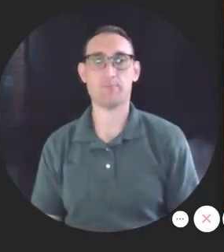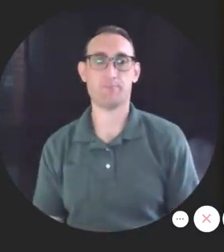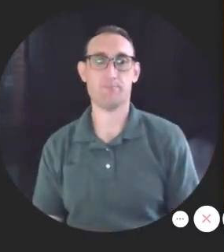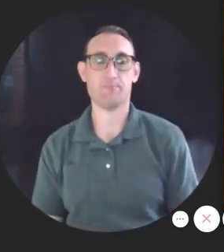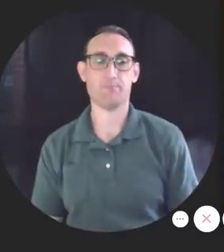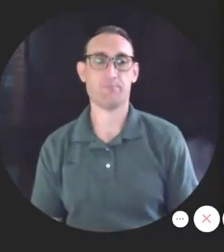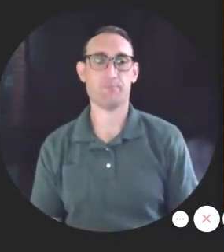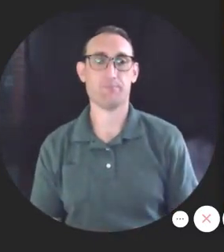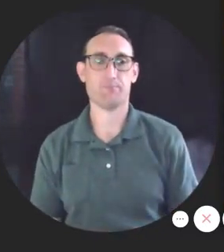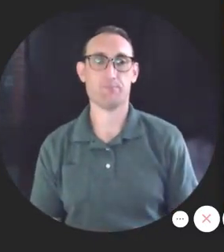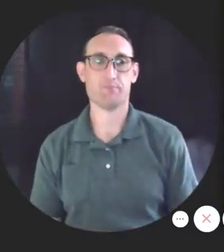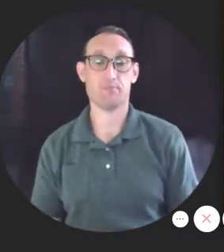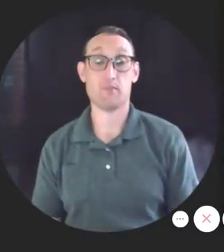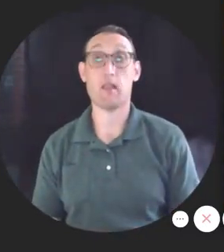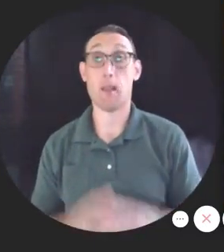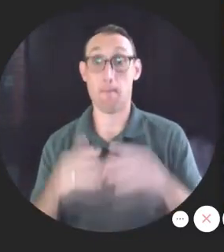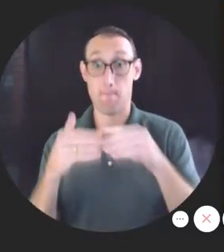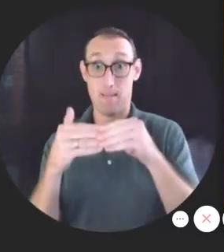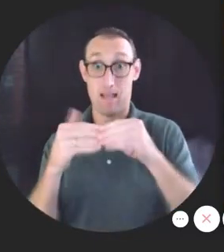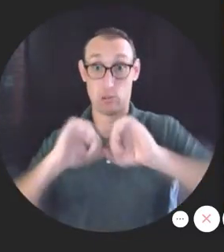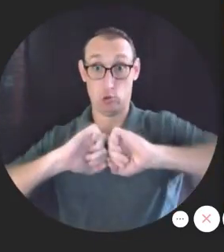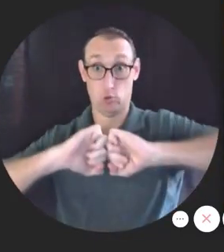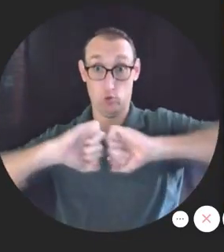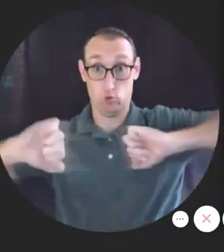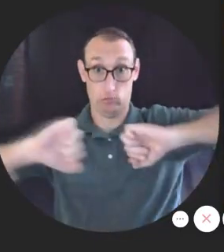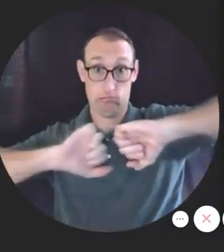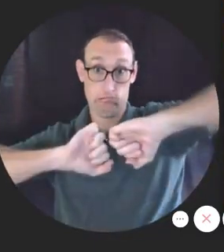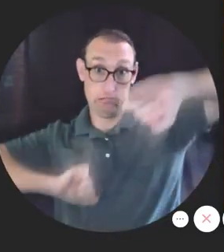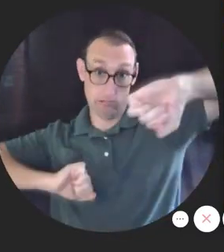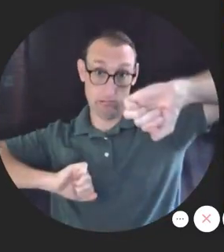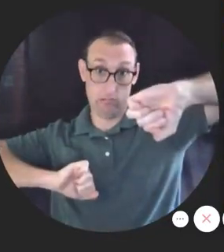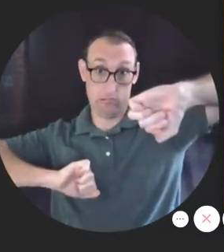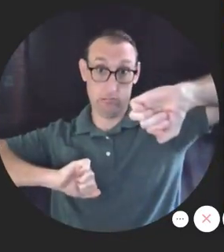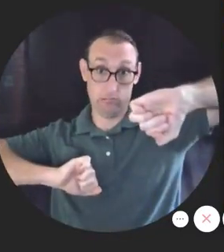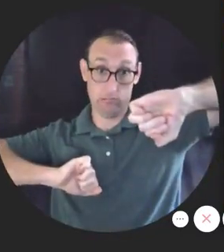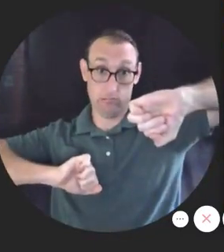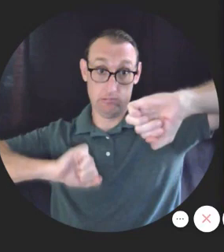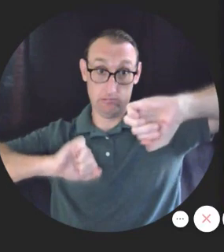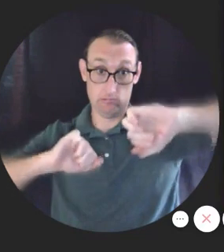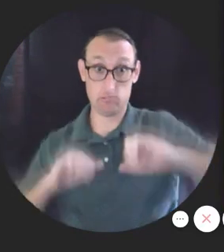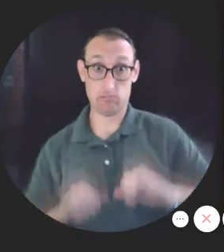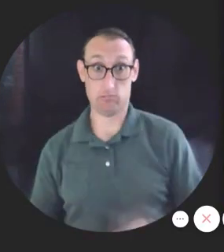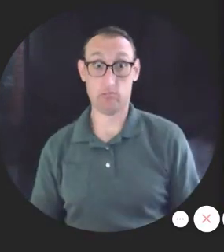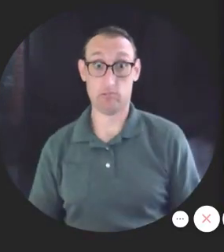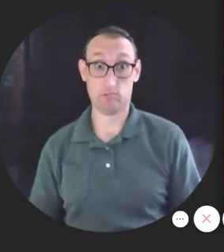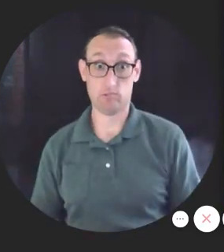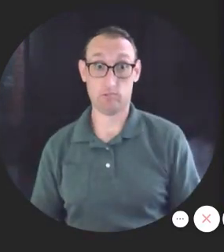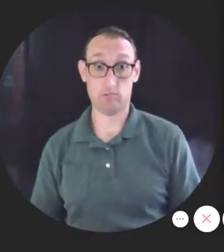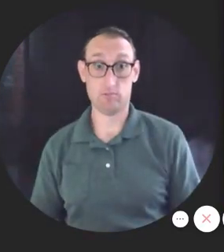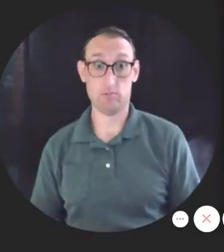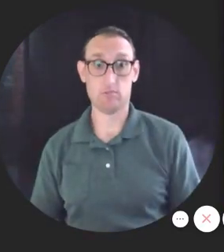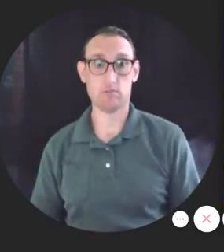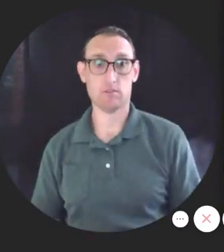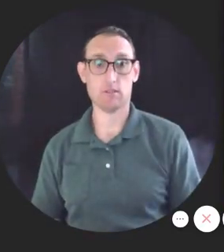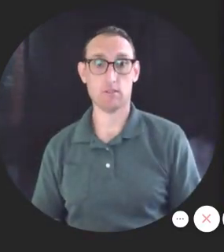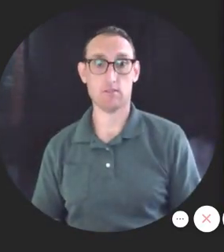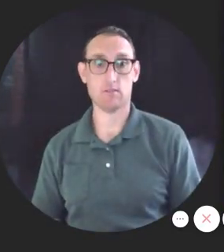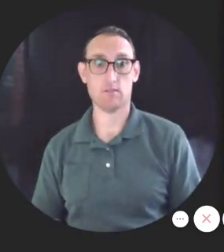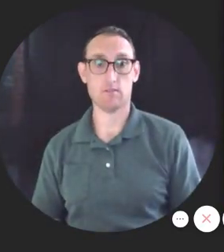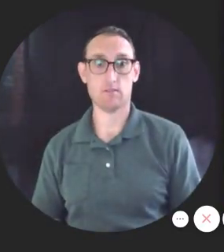to stretch our plastic wrap tight. So I'm gonna stick the tape to it and then just kind of pull it tight